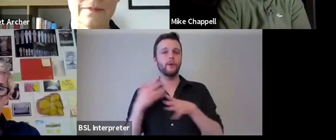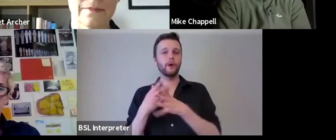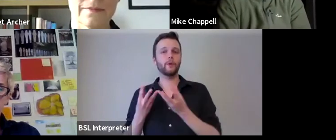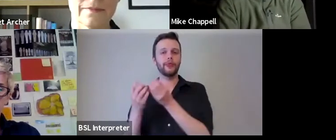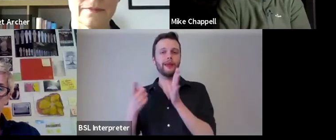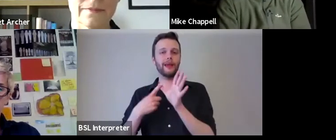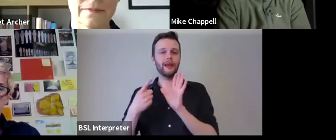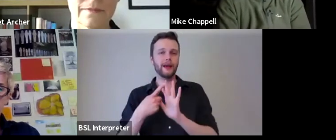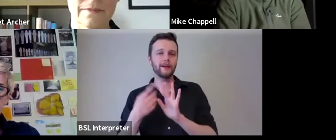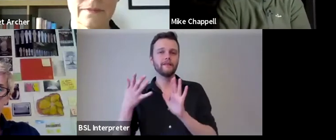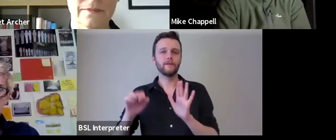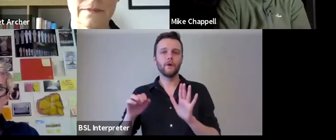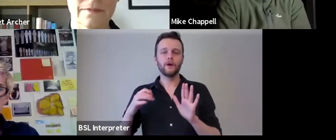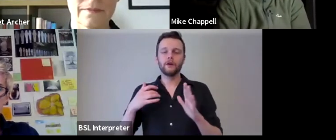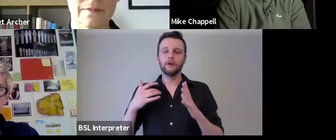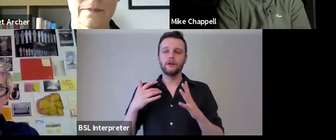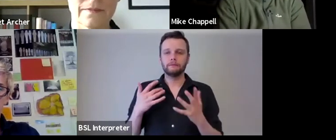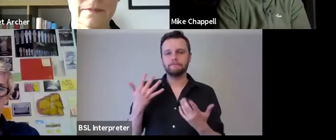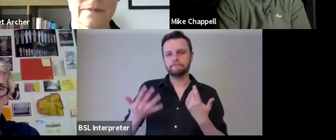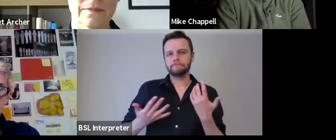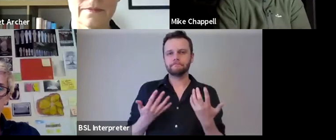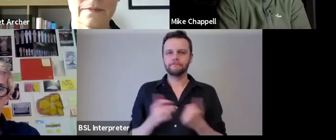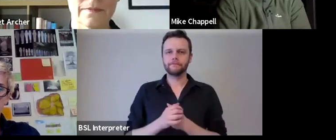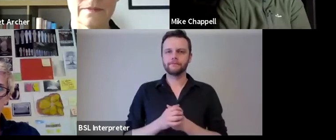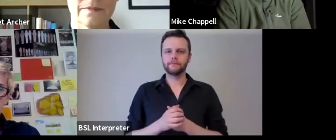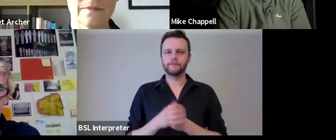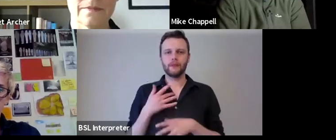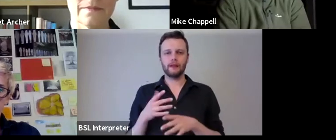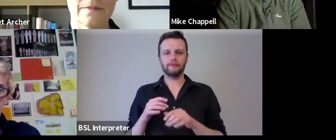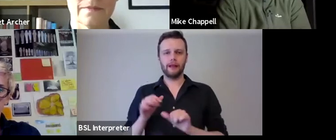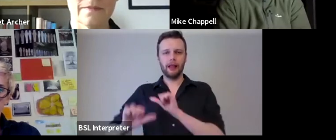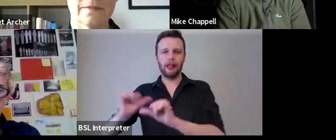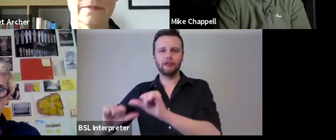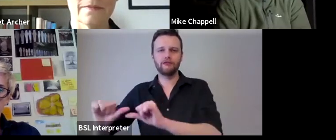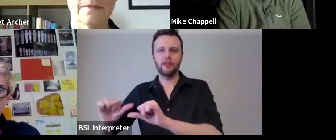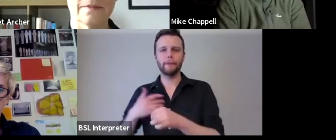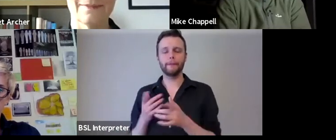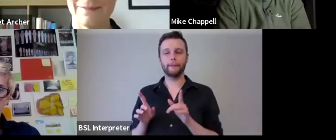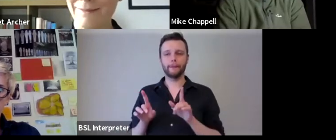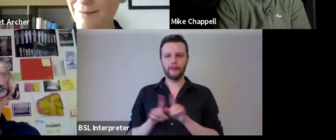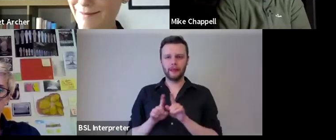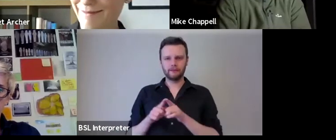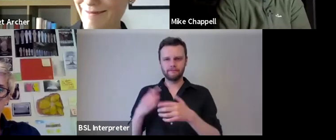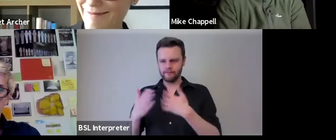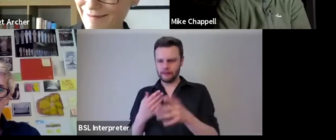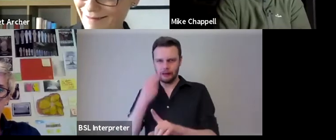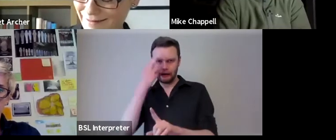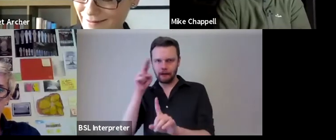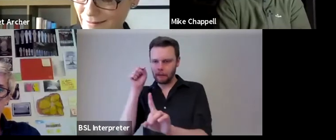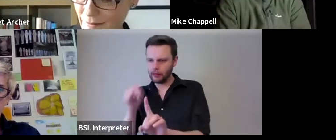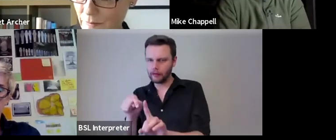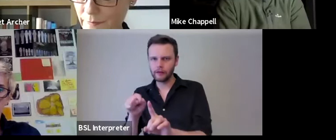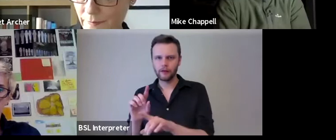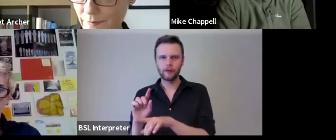like, I treat these algorithms as kind of like children. So I've named them. So one of them is